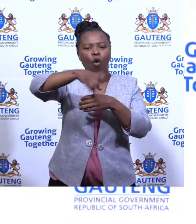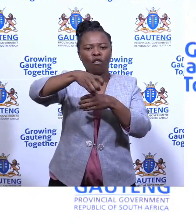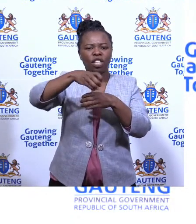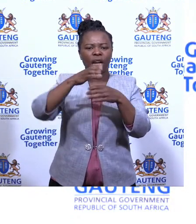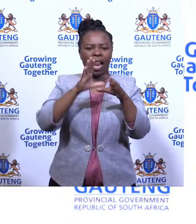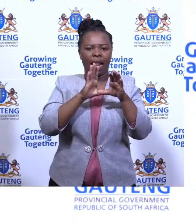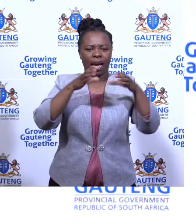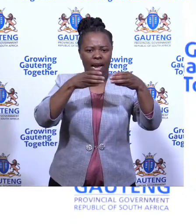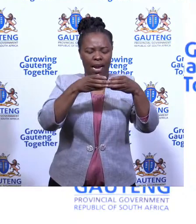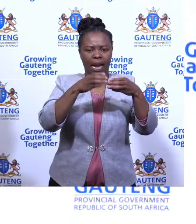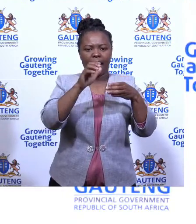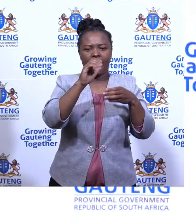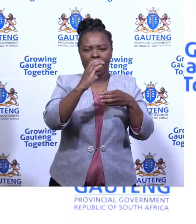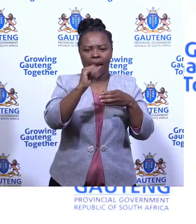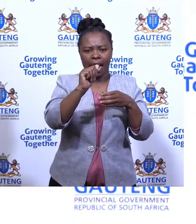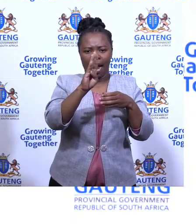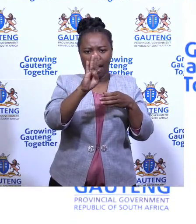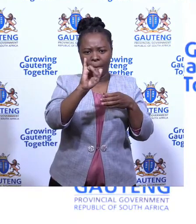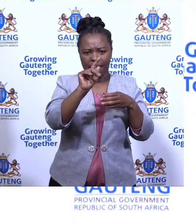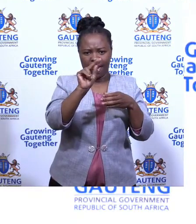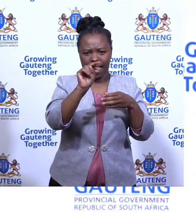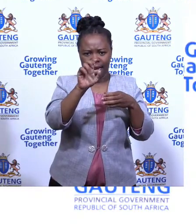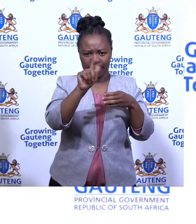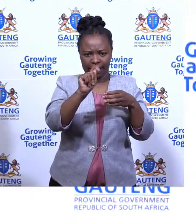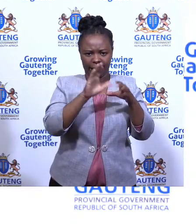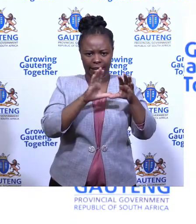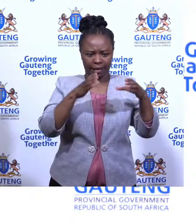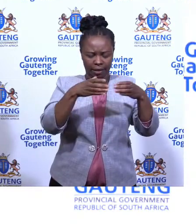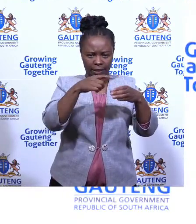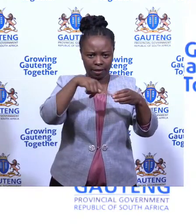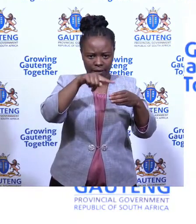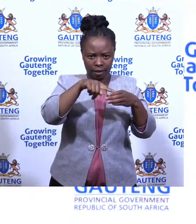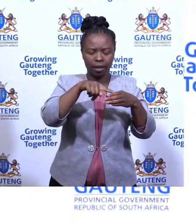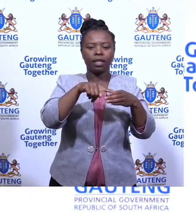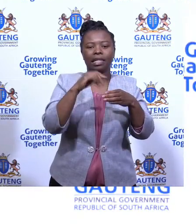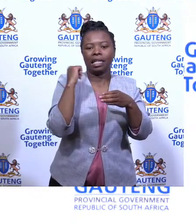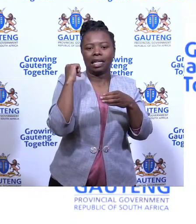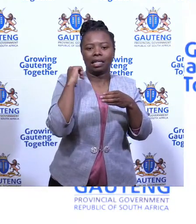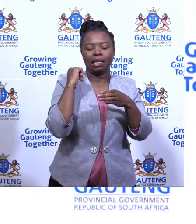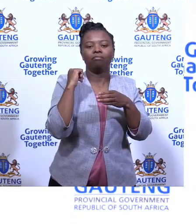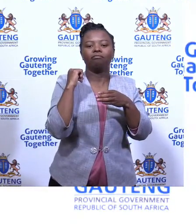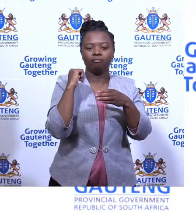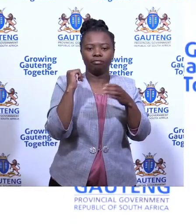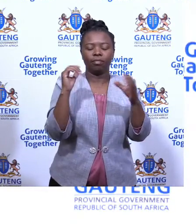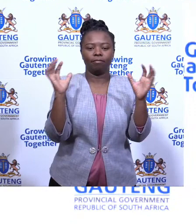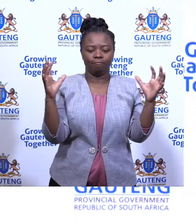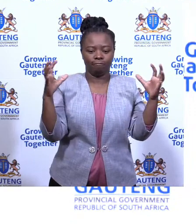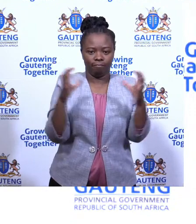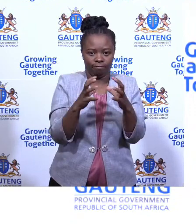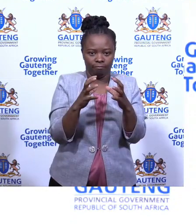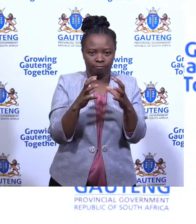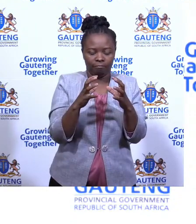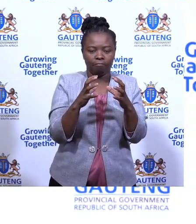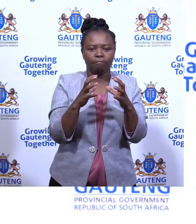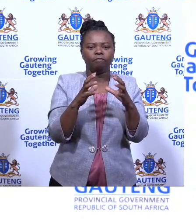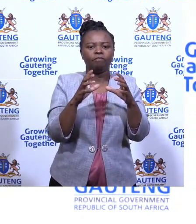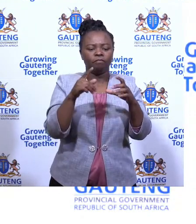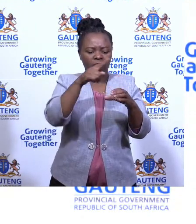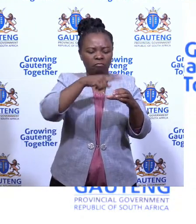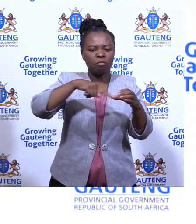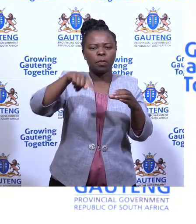The Provincial Cabinet met yesterday, invited at its meeting the groups of